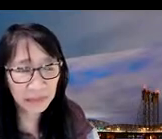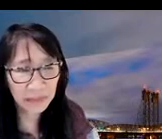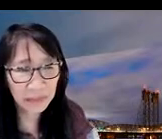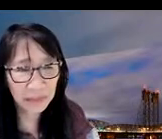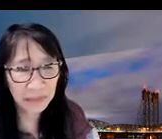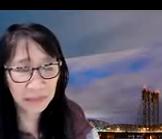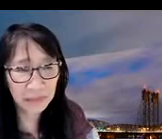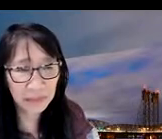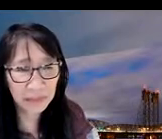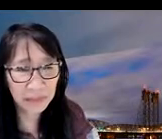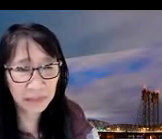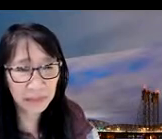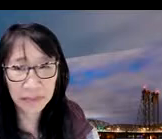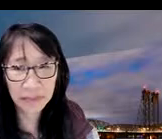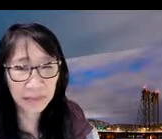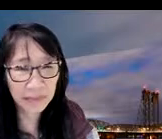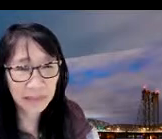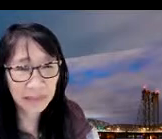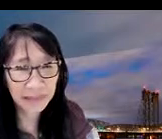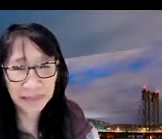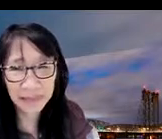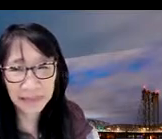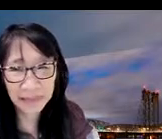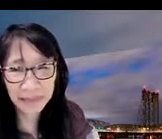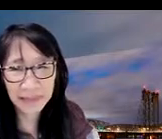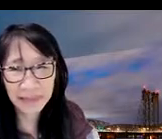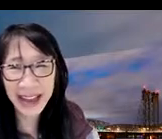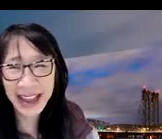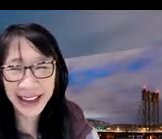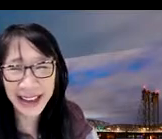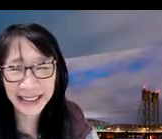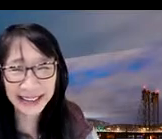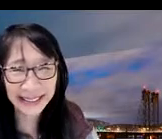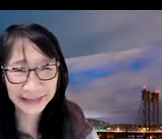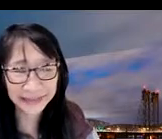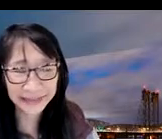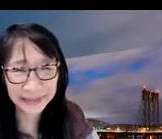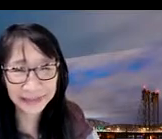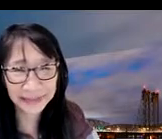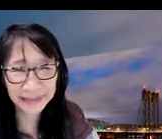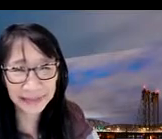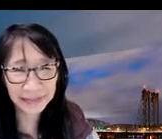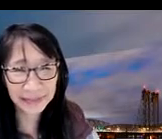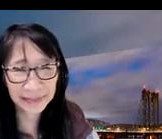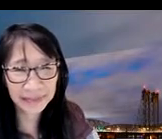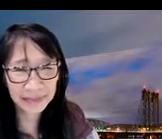the only thing I have is behind me is my bicycle. I don't know if you can see that. Oh, yeah. Yeah.